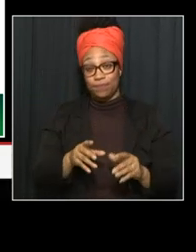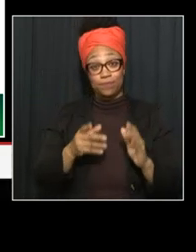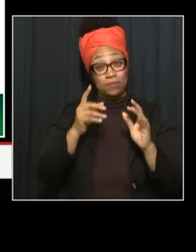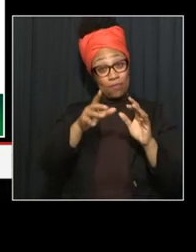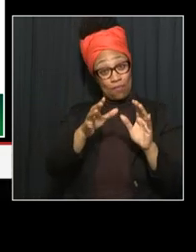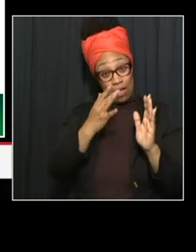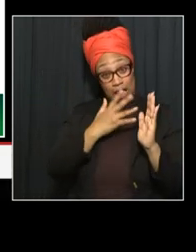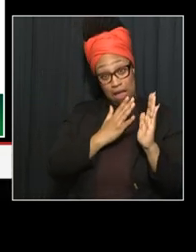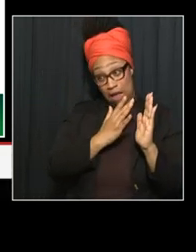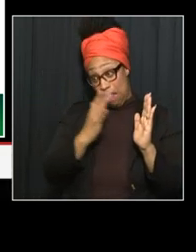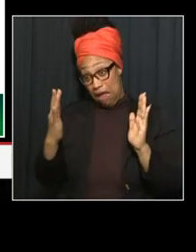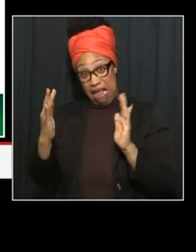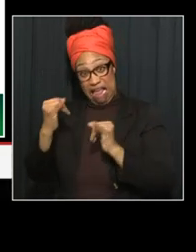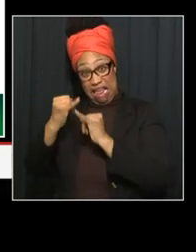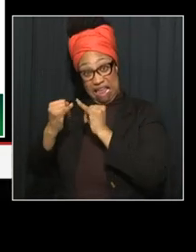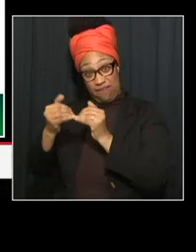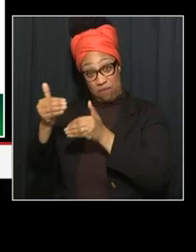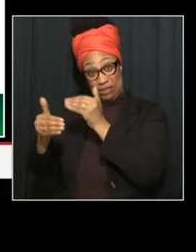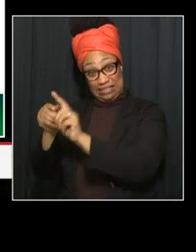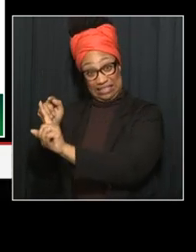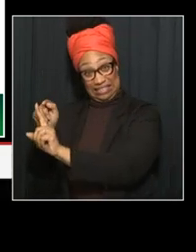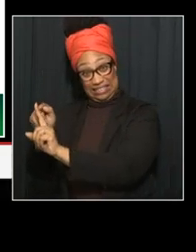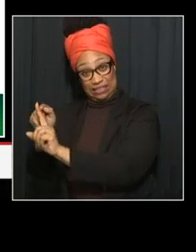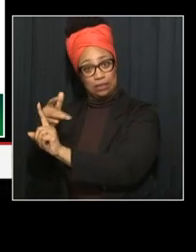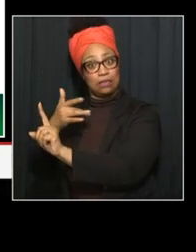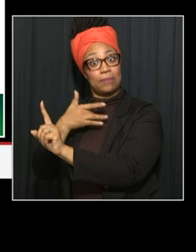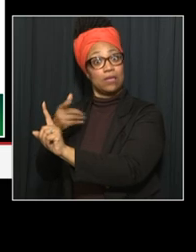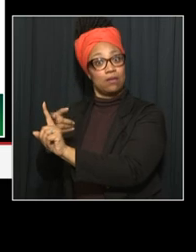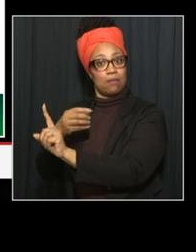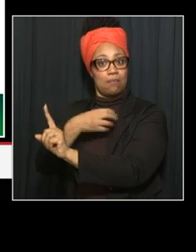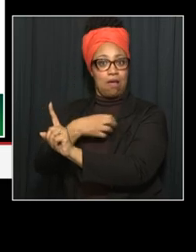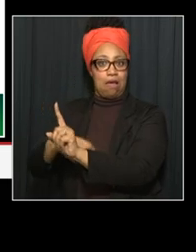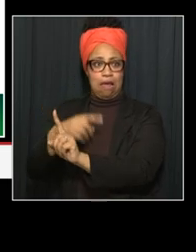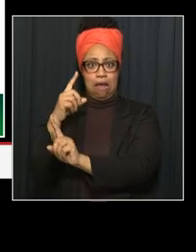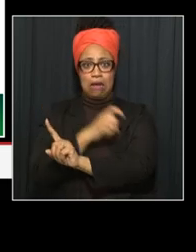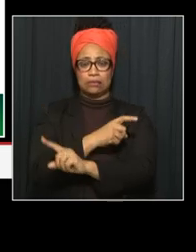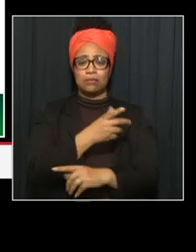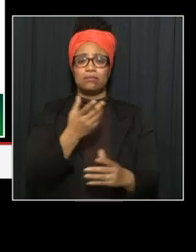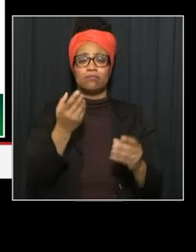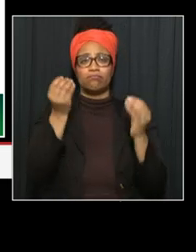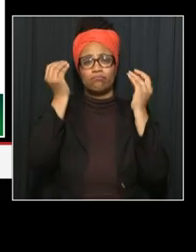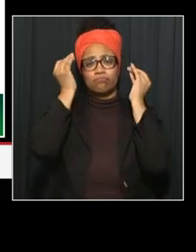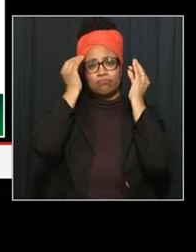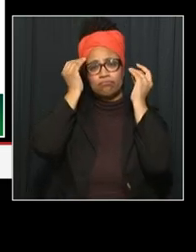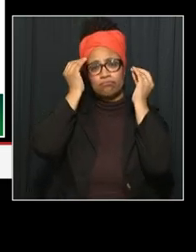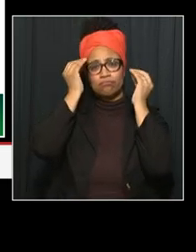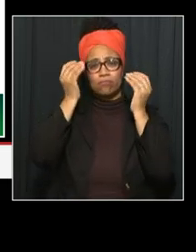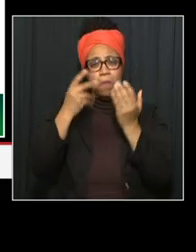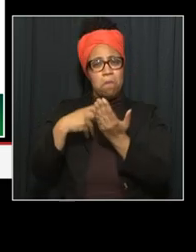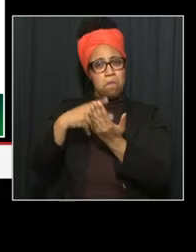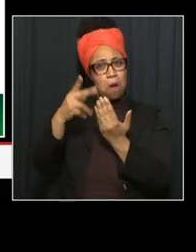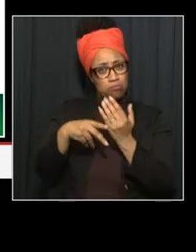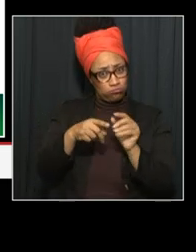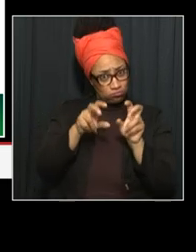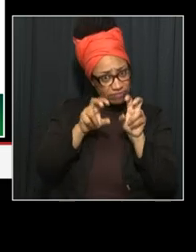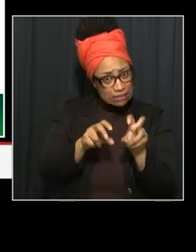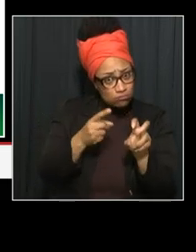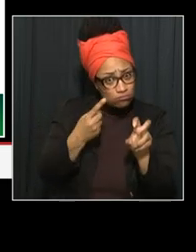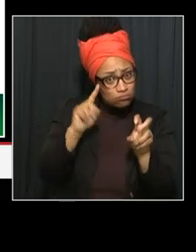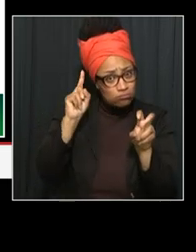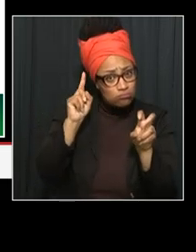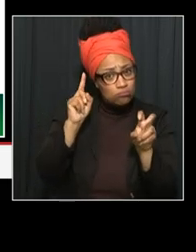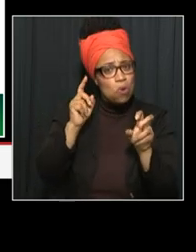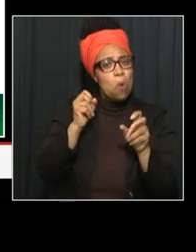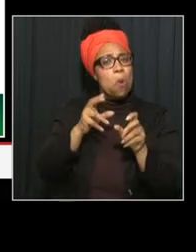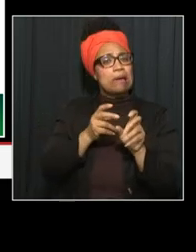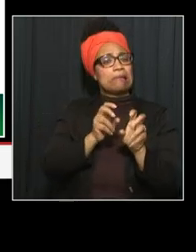are a sense of what's the right balance between a dollar in one program versus another, and the feedback we get here has a